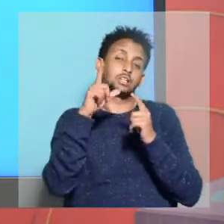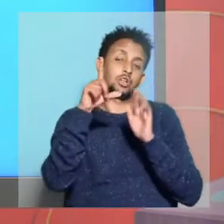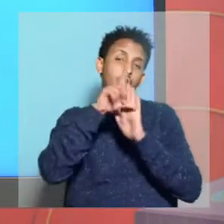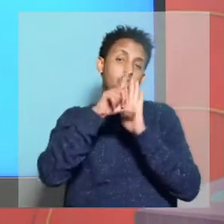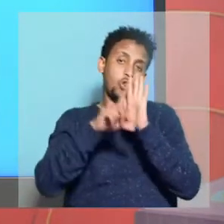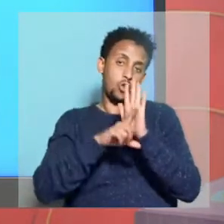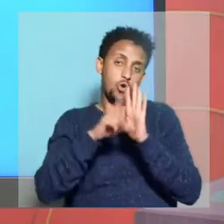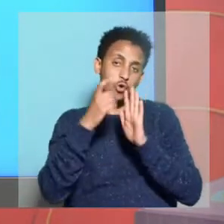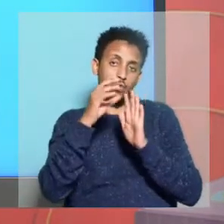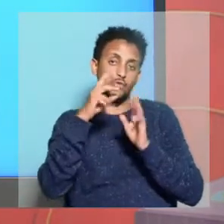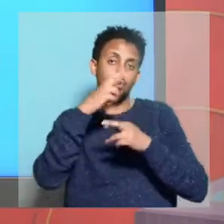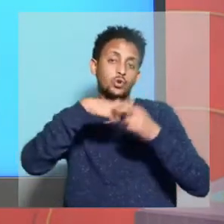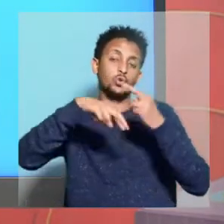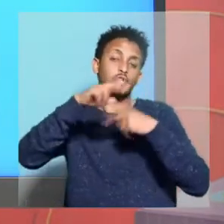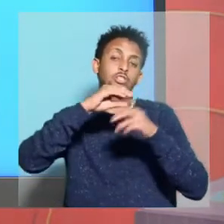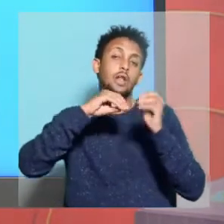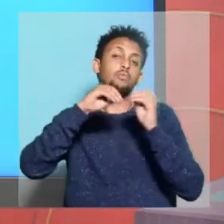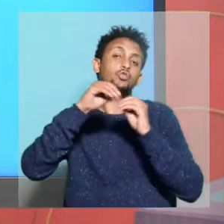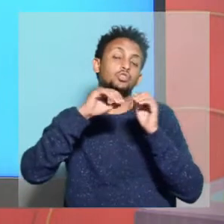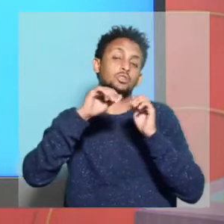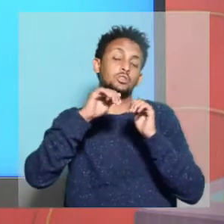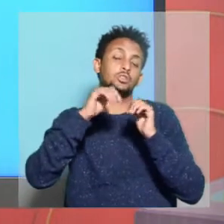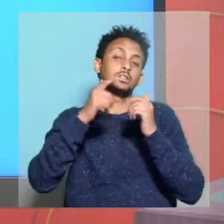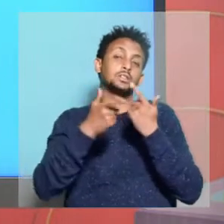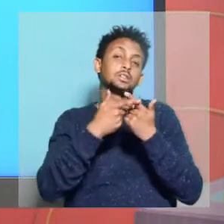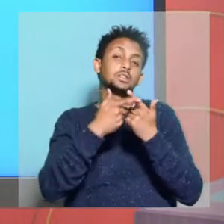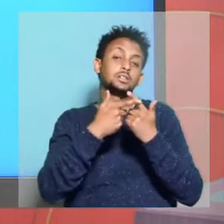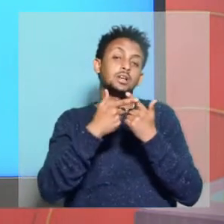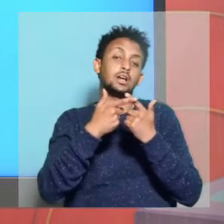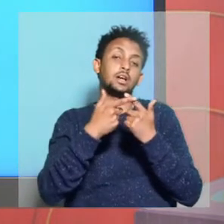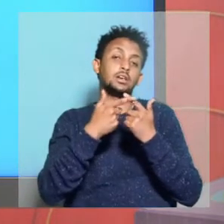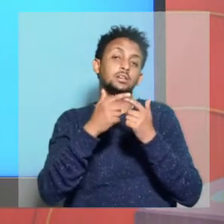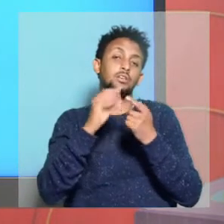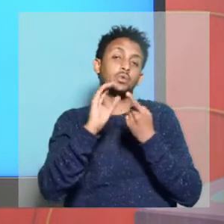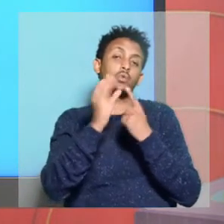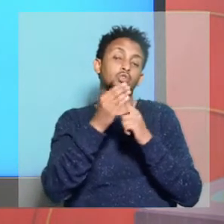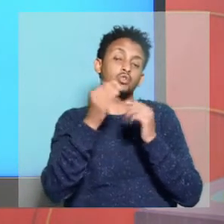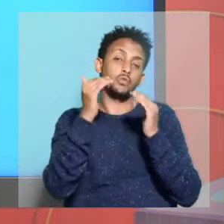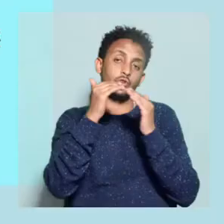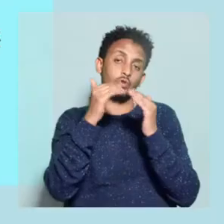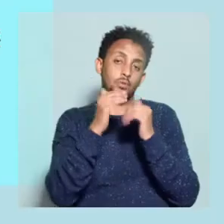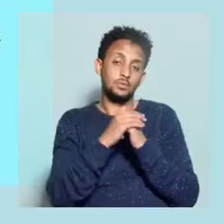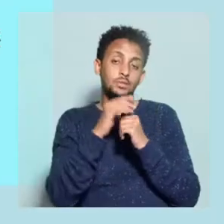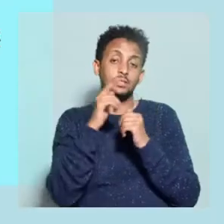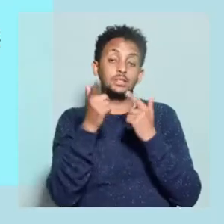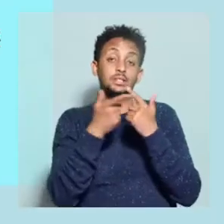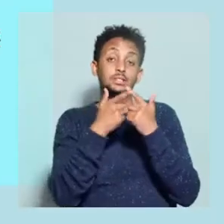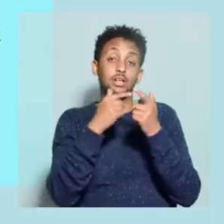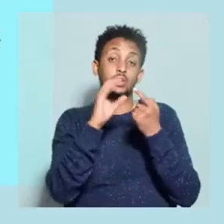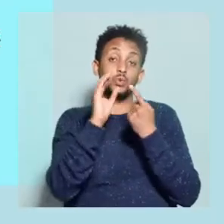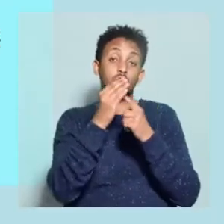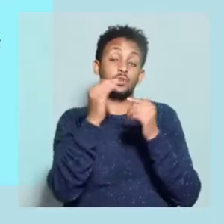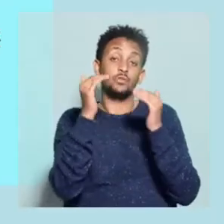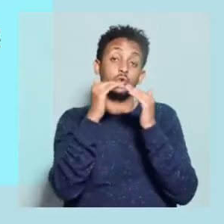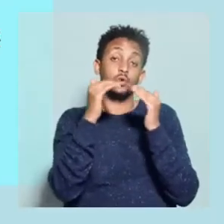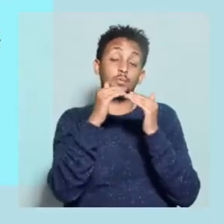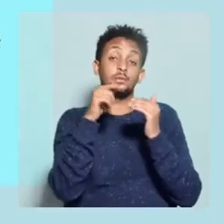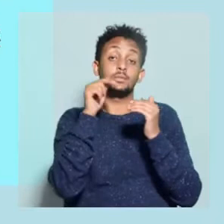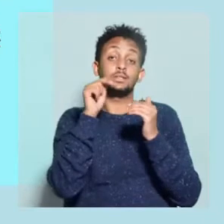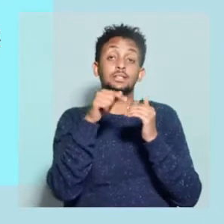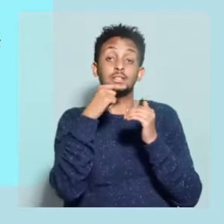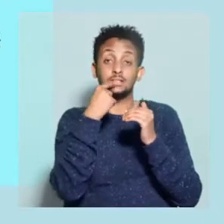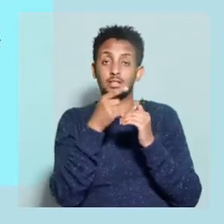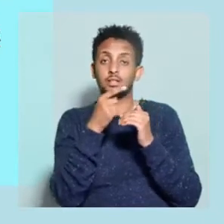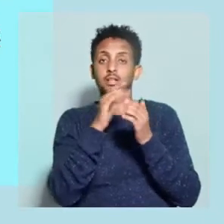of rotational motion, or the second conditions of equilibrium. And the second conditions of equilibrium states